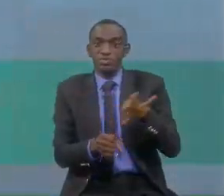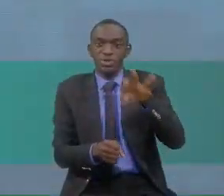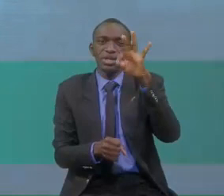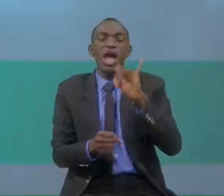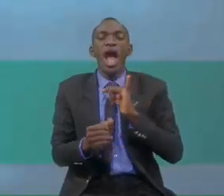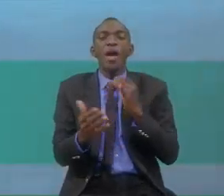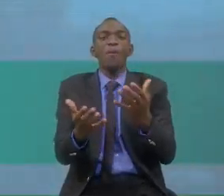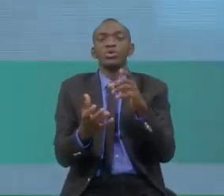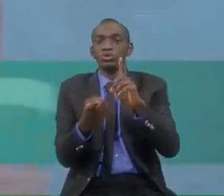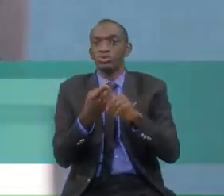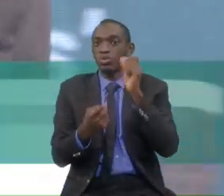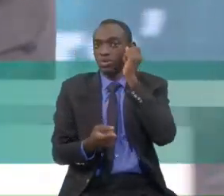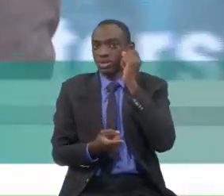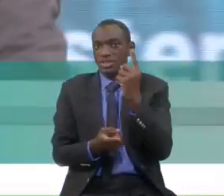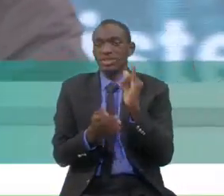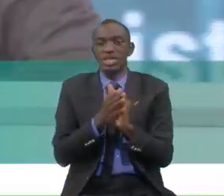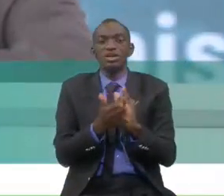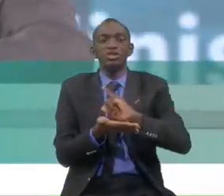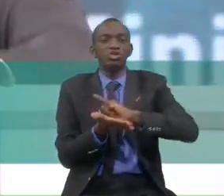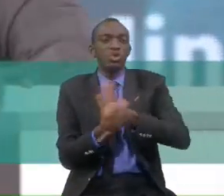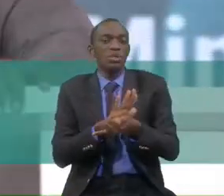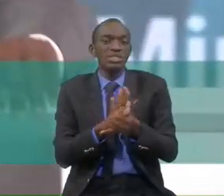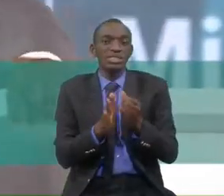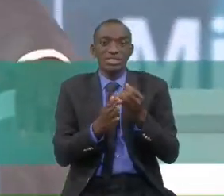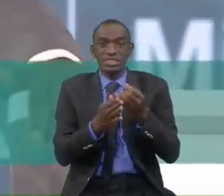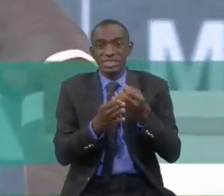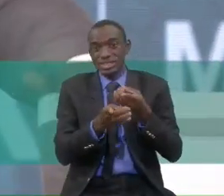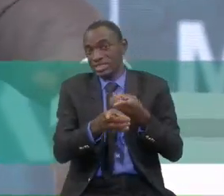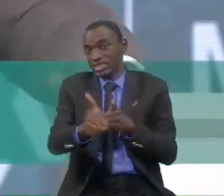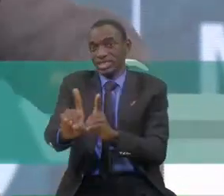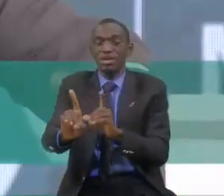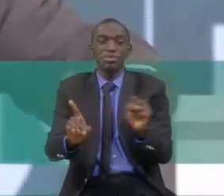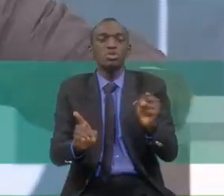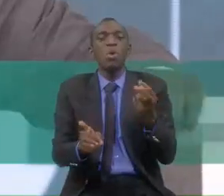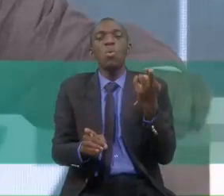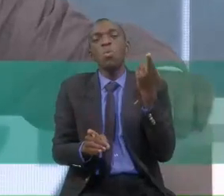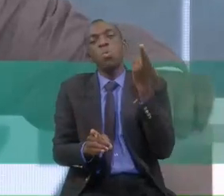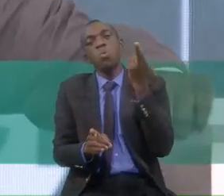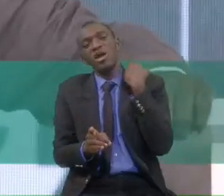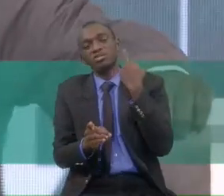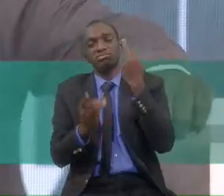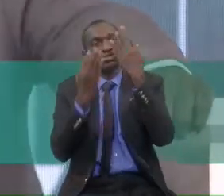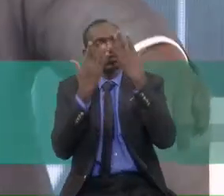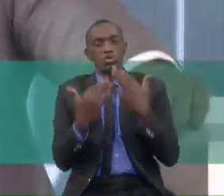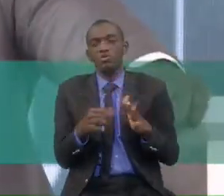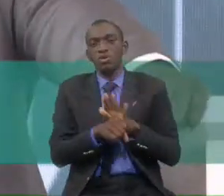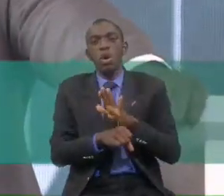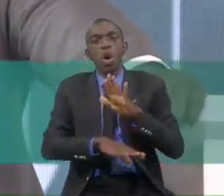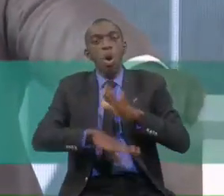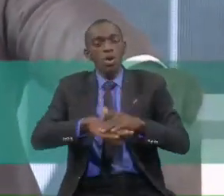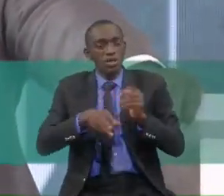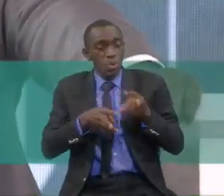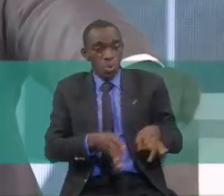understand that those disciples were sorrowful. On the way to Damascus, what are you